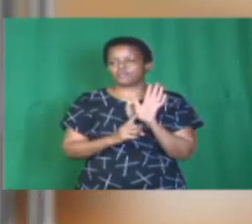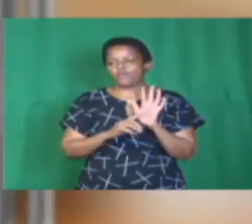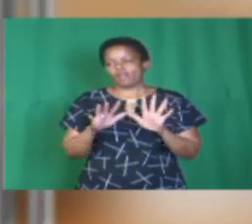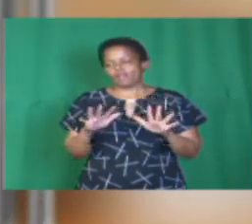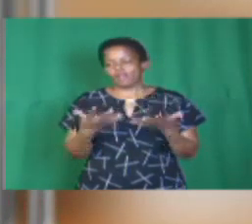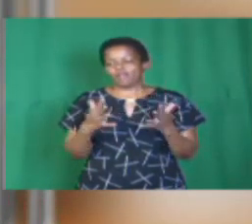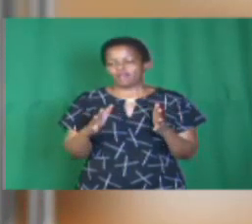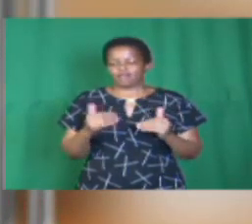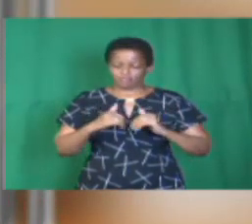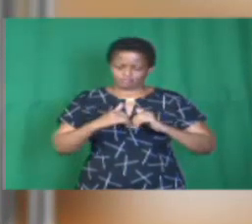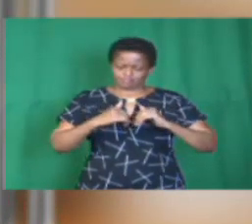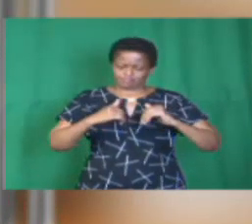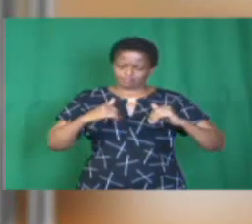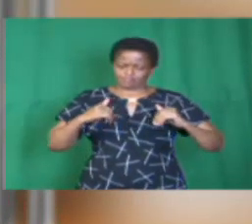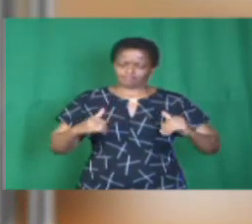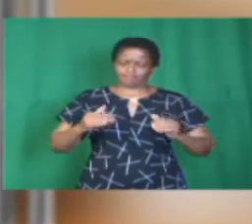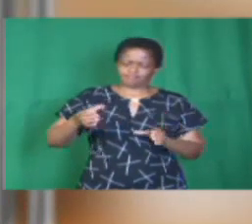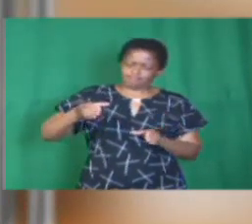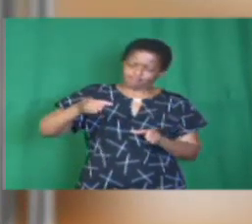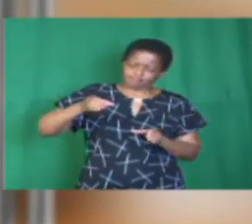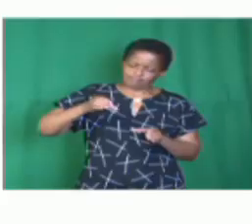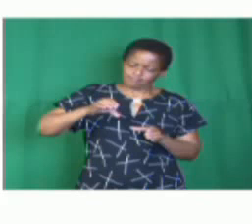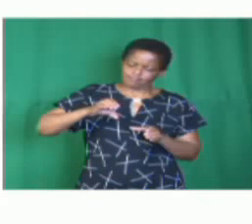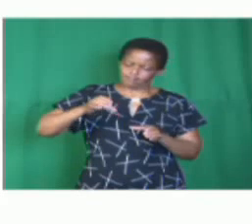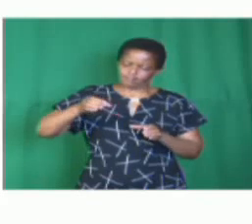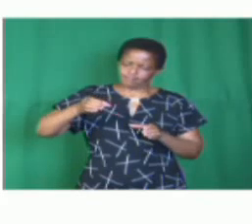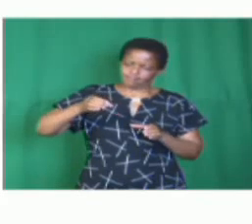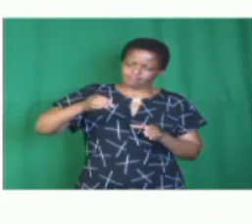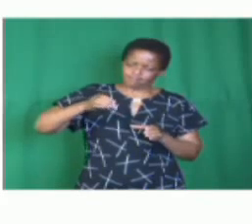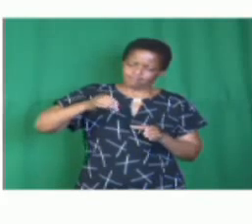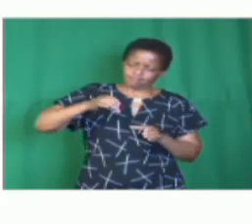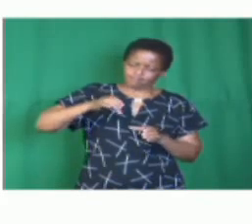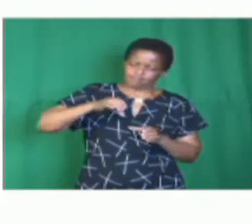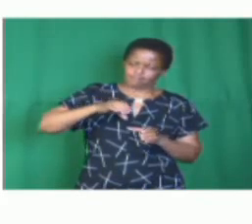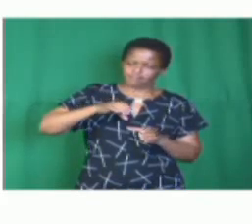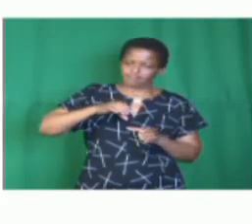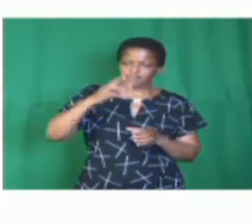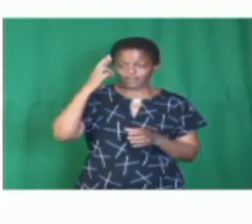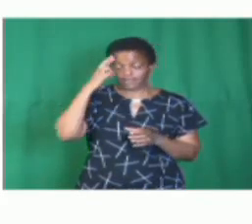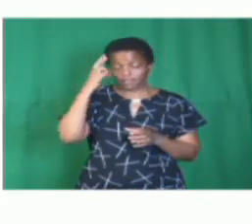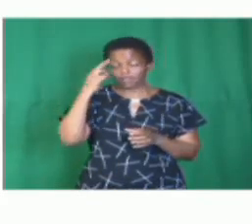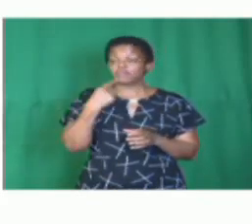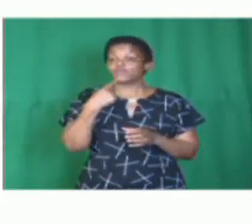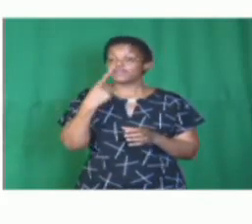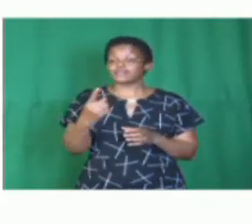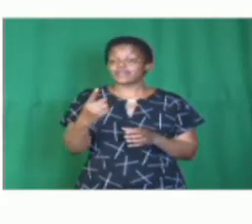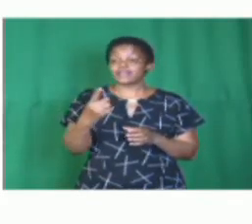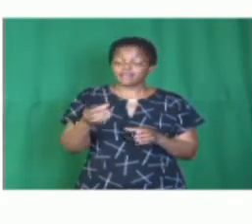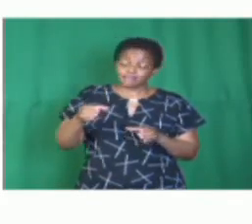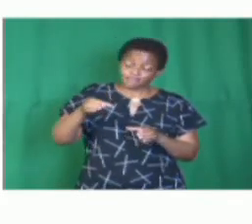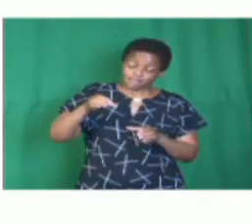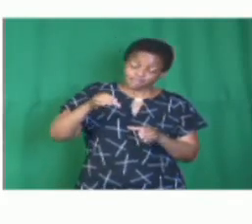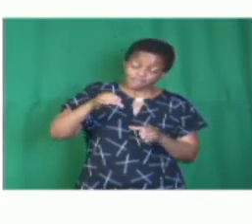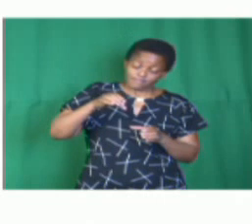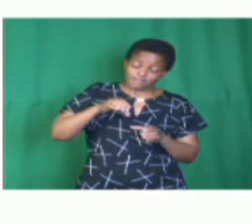how decanting is carried out. As we have said that in decanting, the mixture,